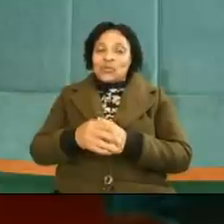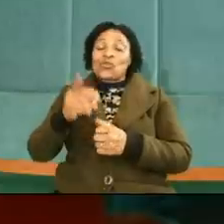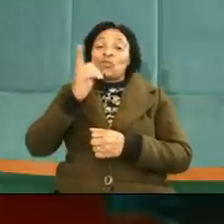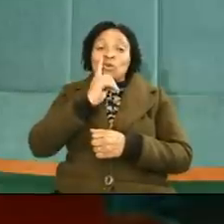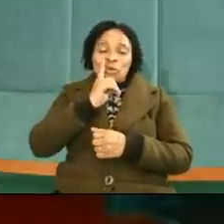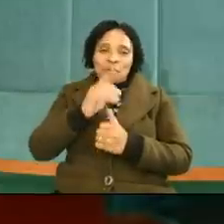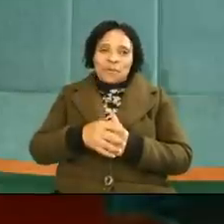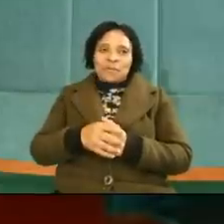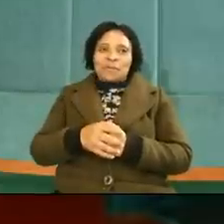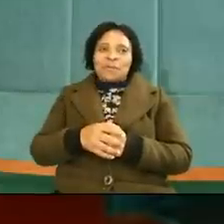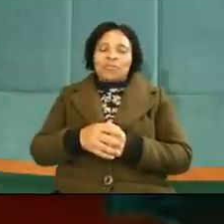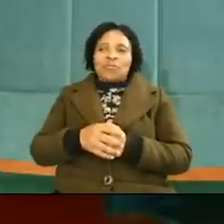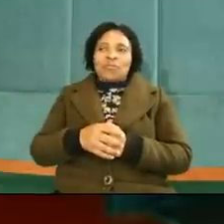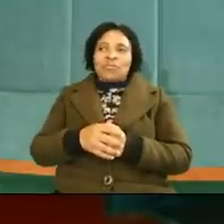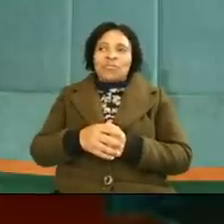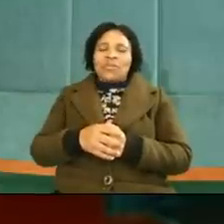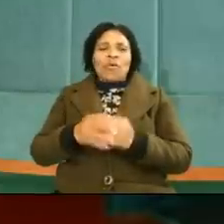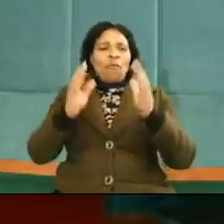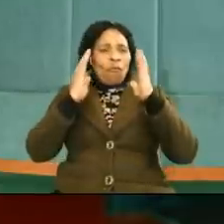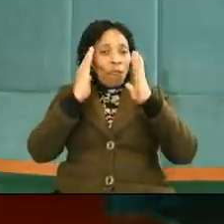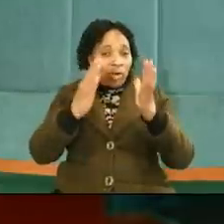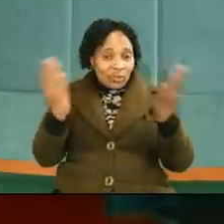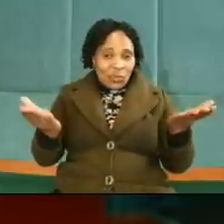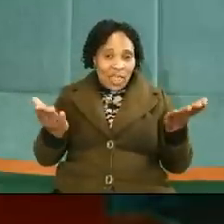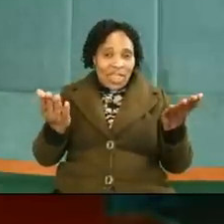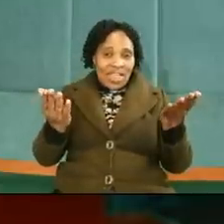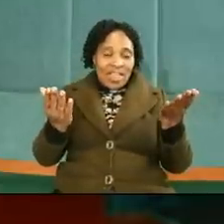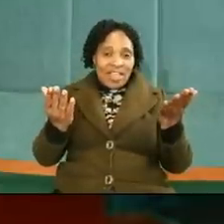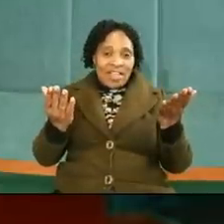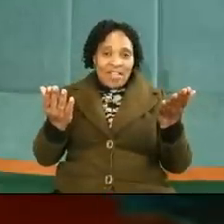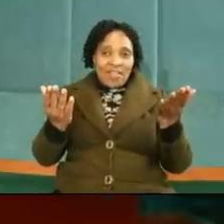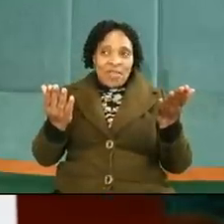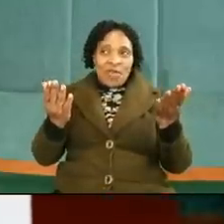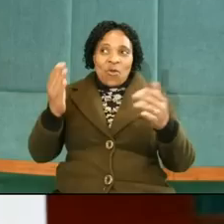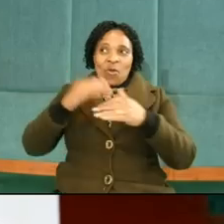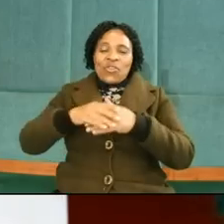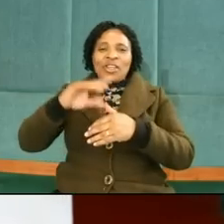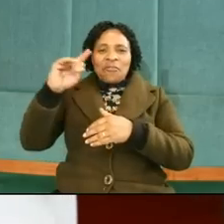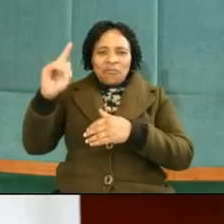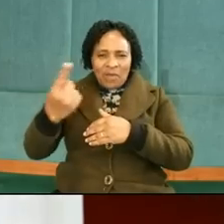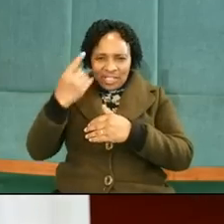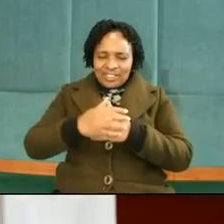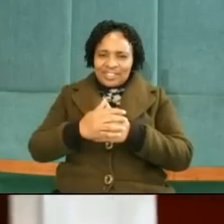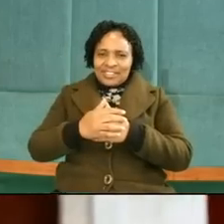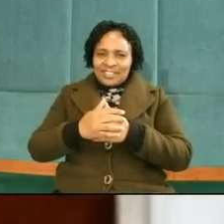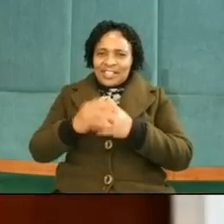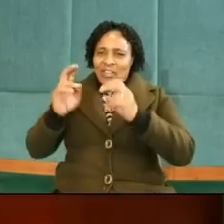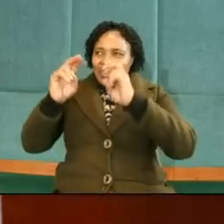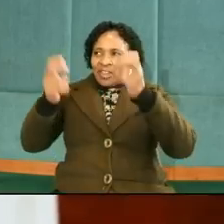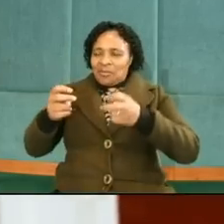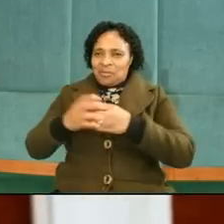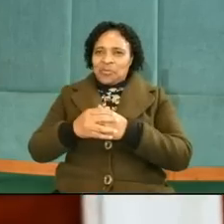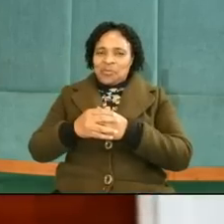tomorrow we will be focusing our attention on that first piece of your theme. Beautiful,